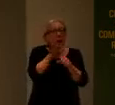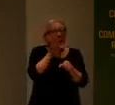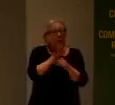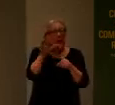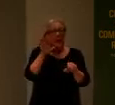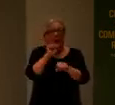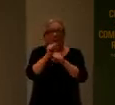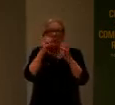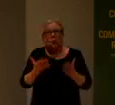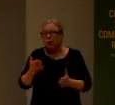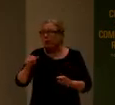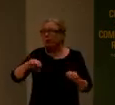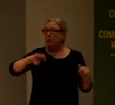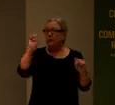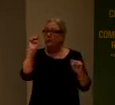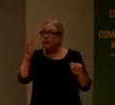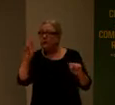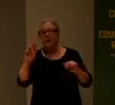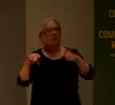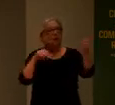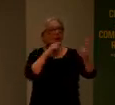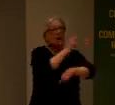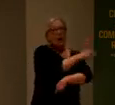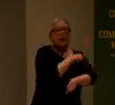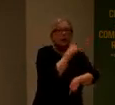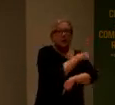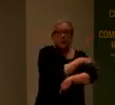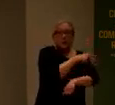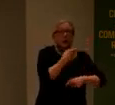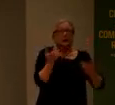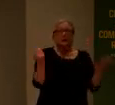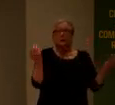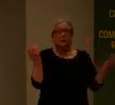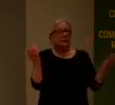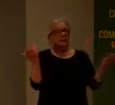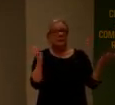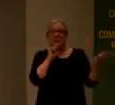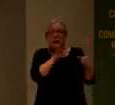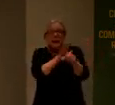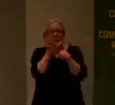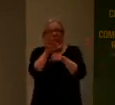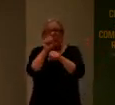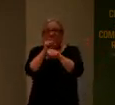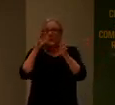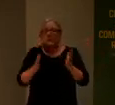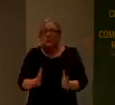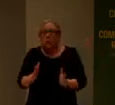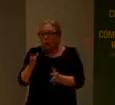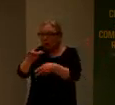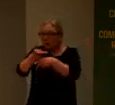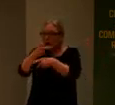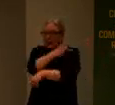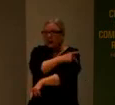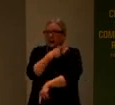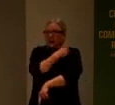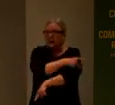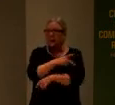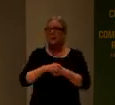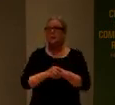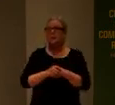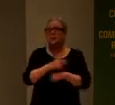in emergency departments or other hospitals that we can't get the workers that are needed to care for the patients, that there's record